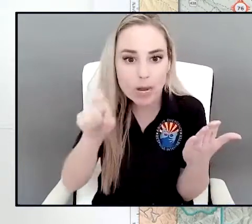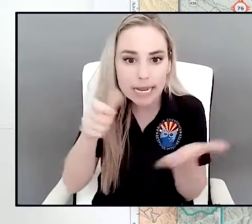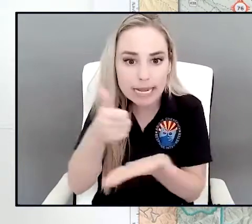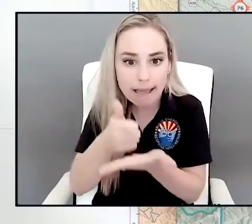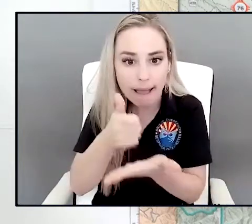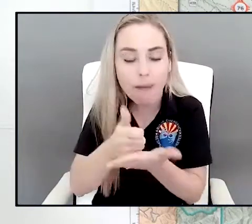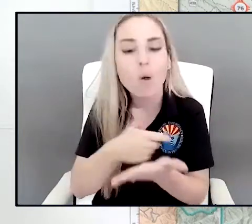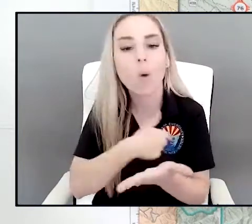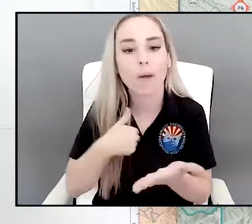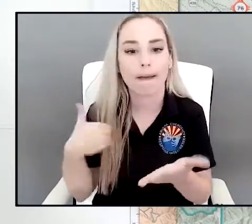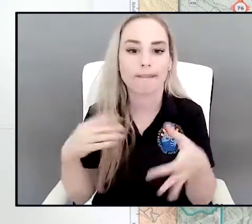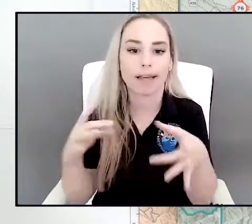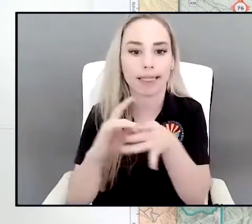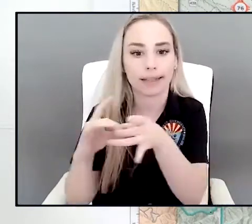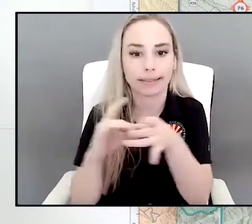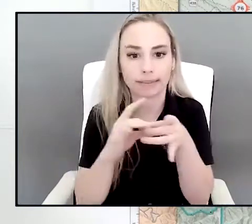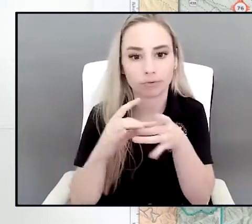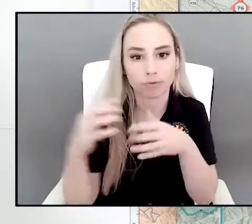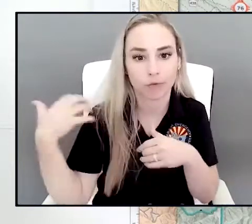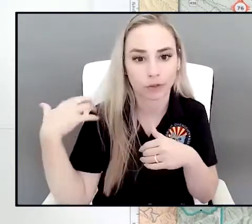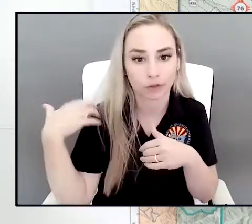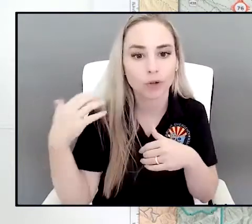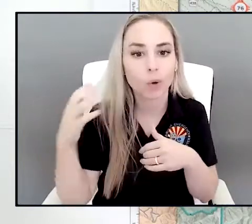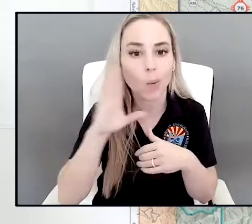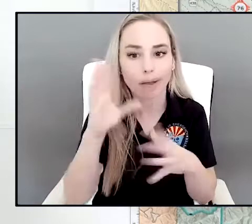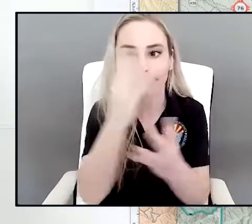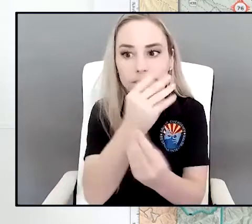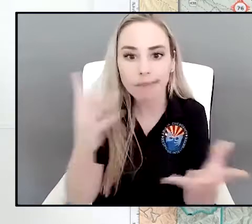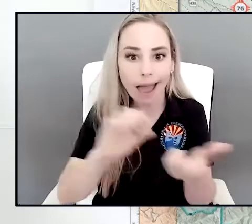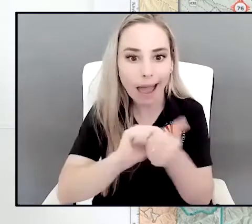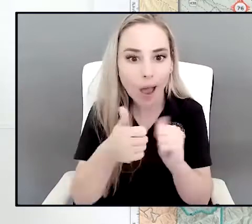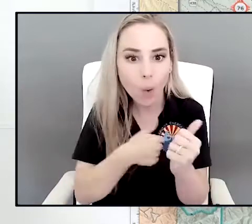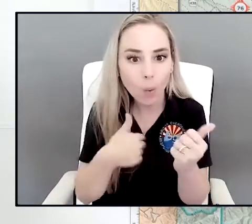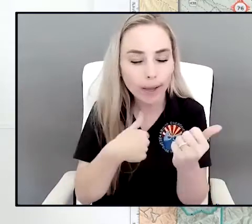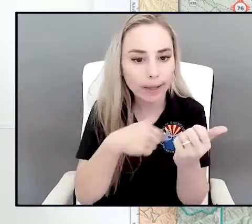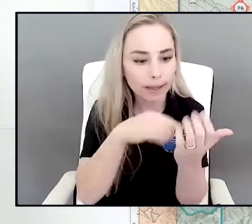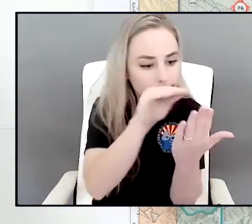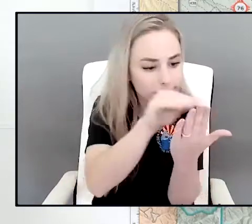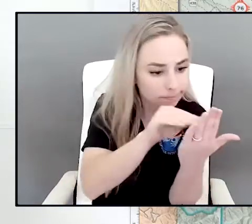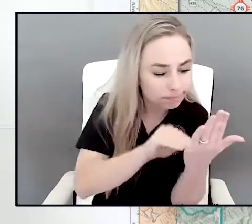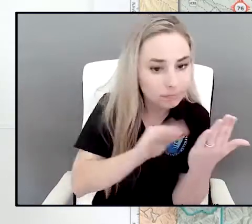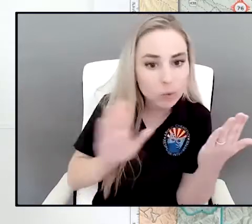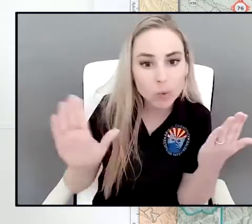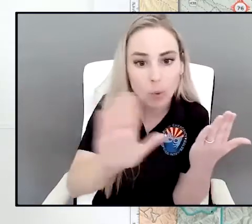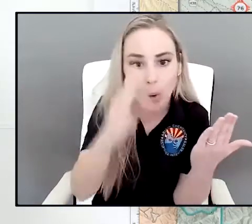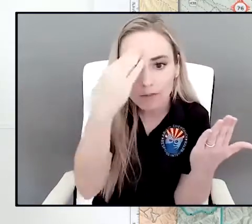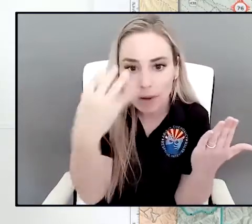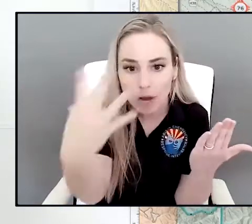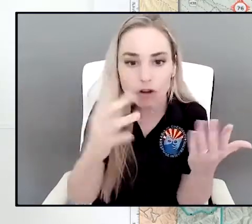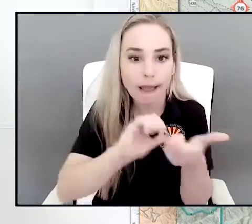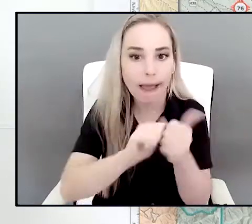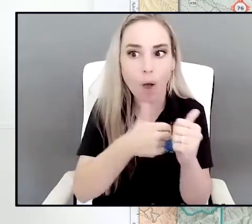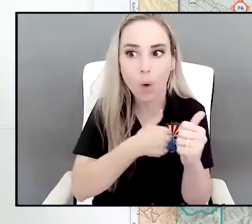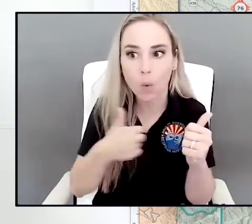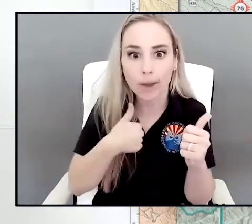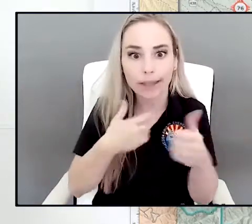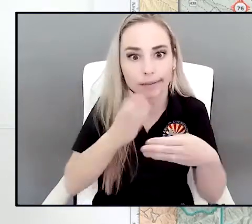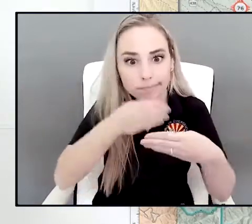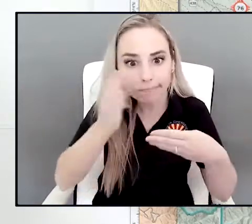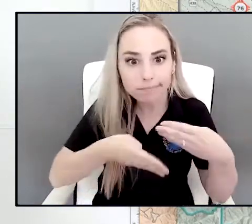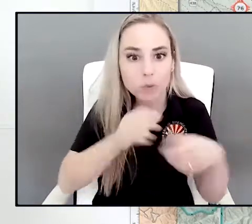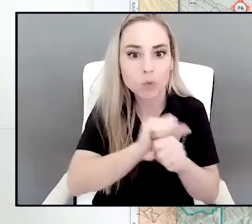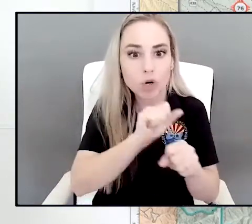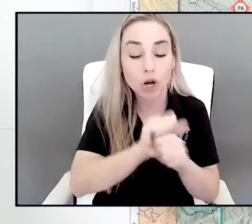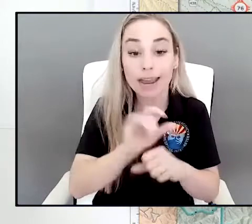officer that will just share how we track that information, how we make sure it gets done, and then also if you haven't been able to provide